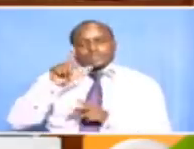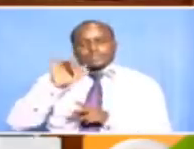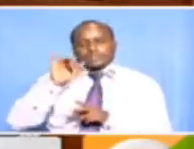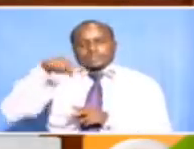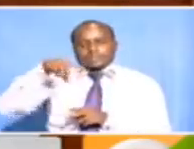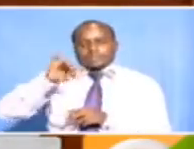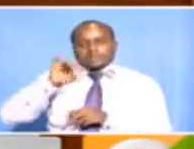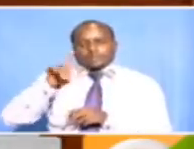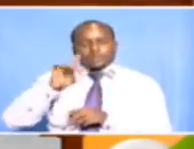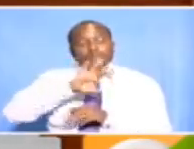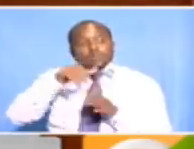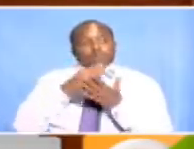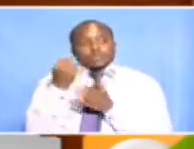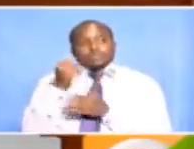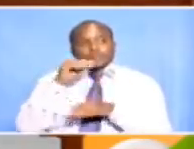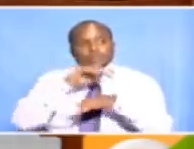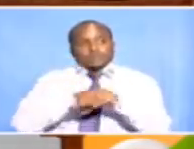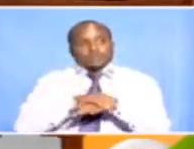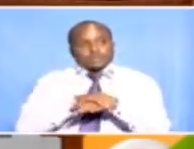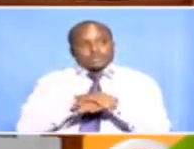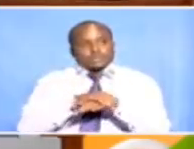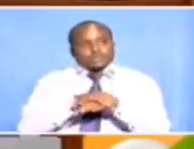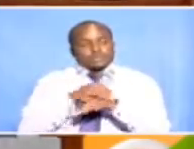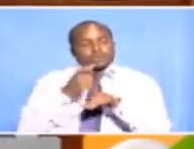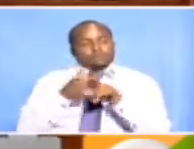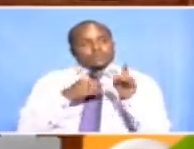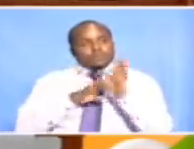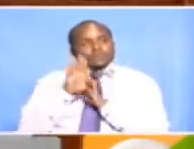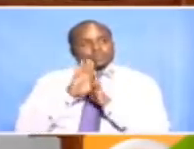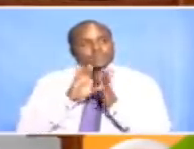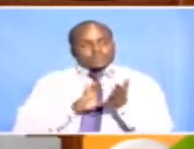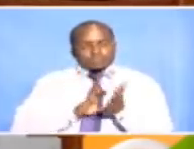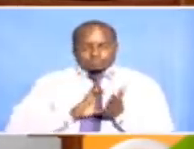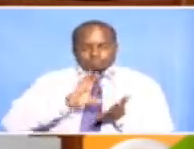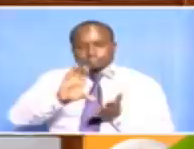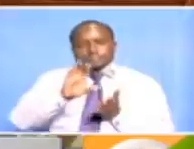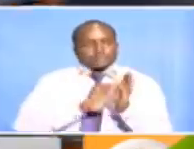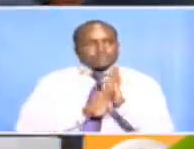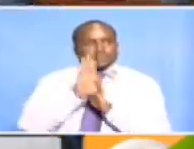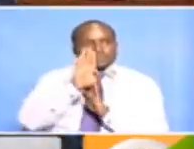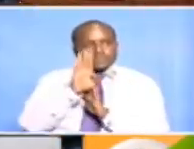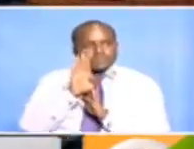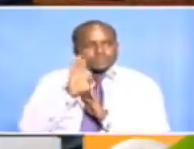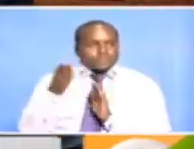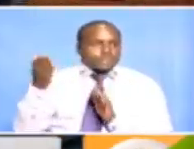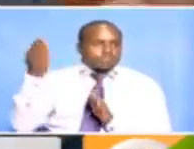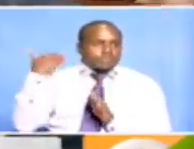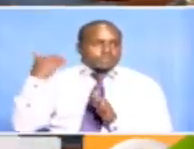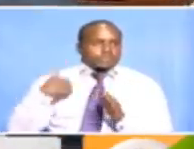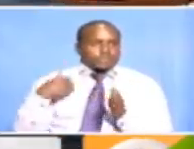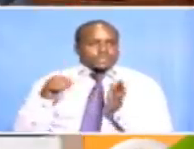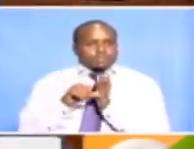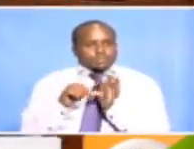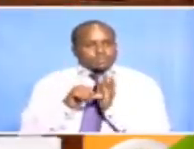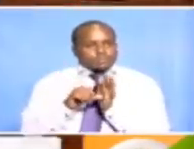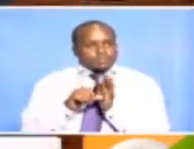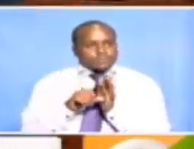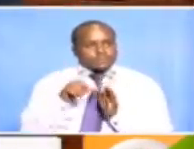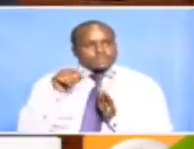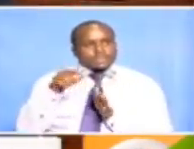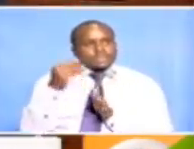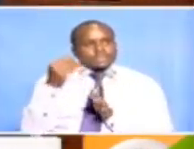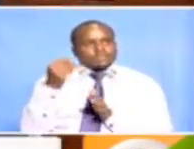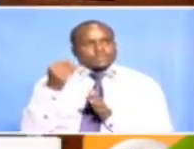All the monies we are receiving from the Exchequer for Development will go to development. Previously, there was a problem. These monies used to